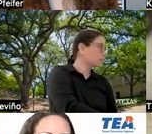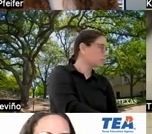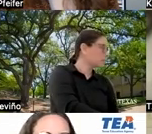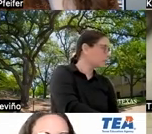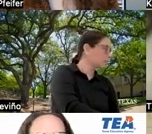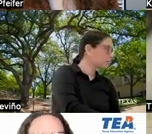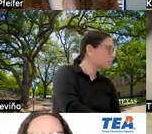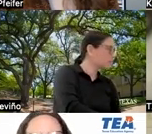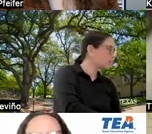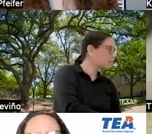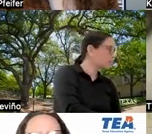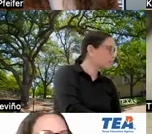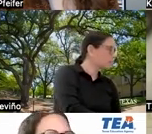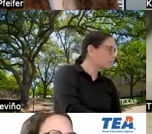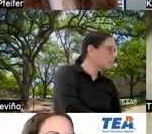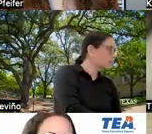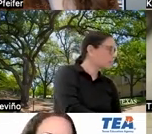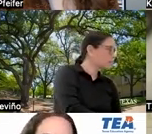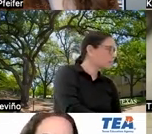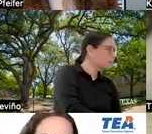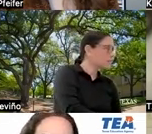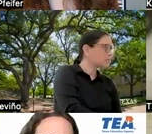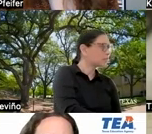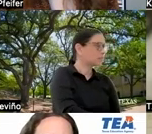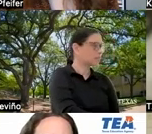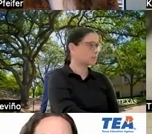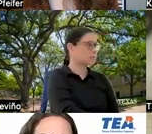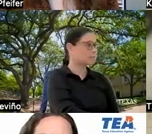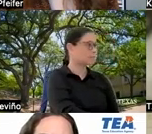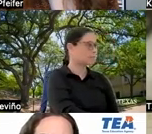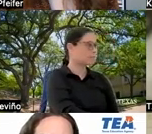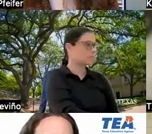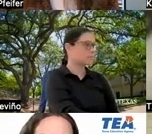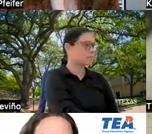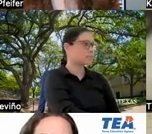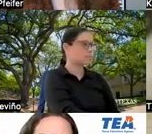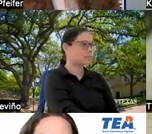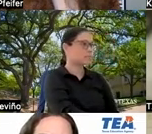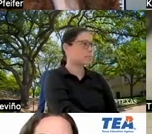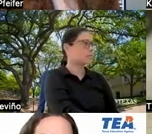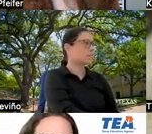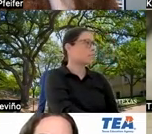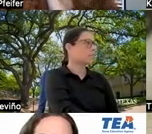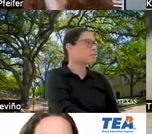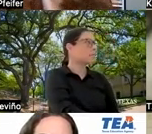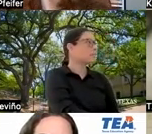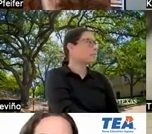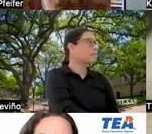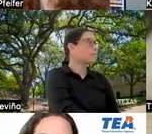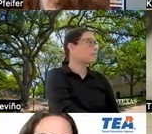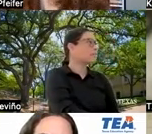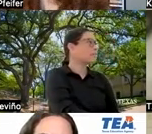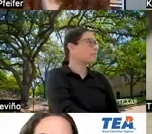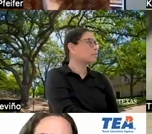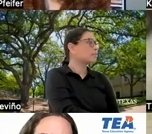mode. So reminder to all of our members, keep your electronic devices on mute when you're not speaking, and